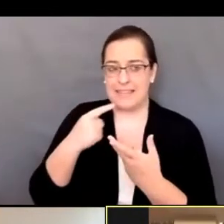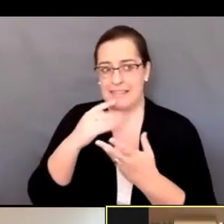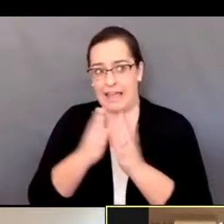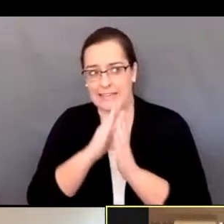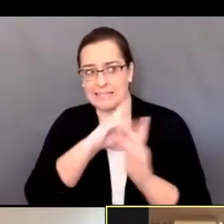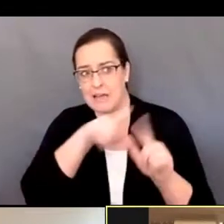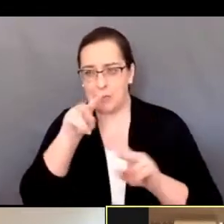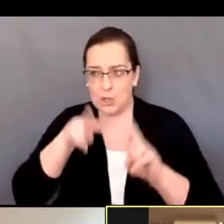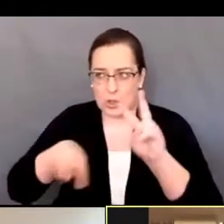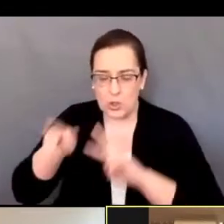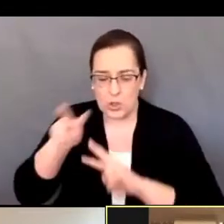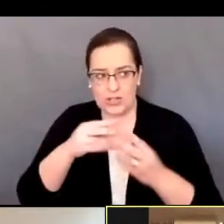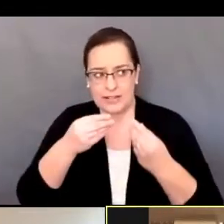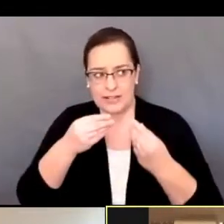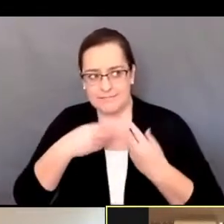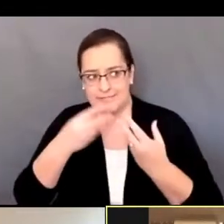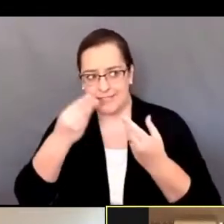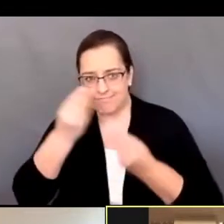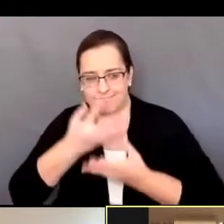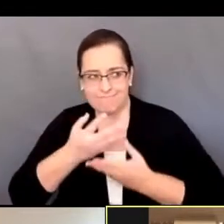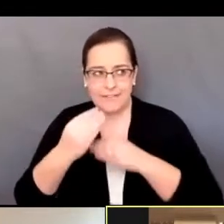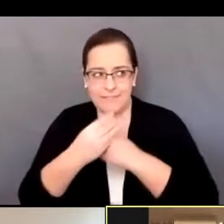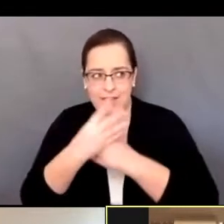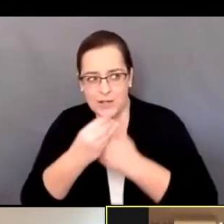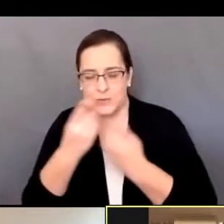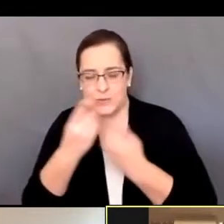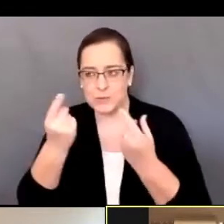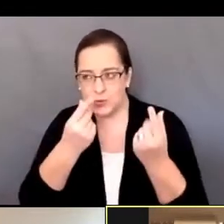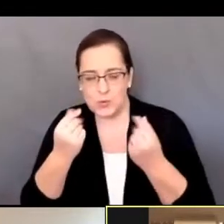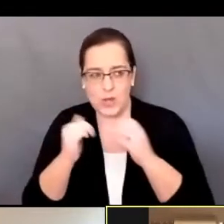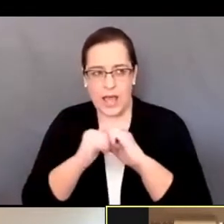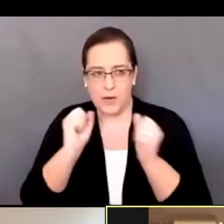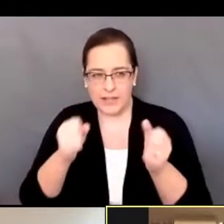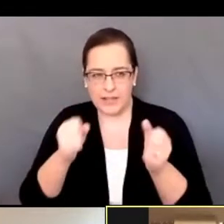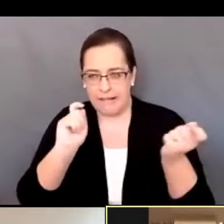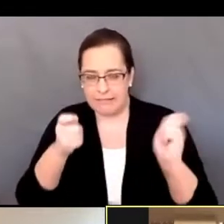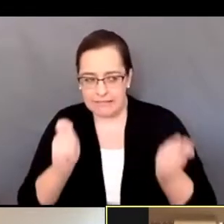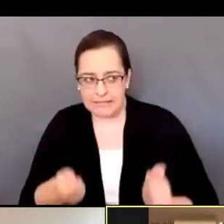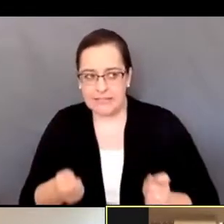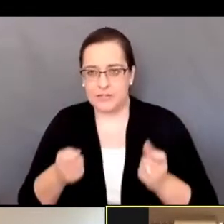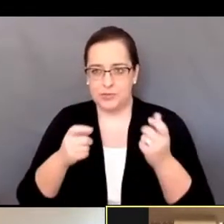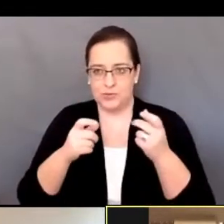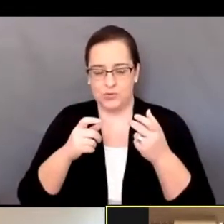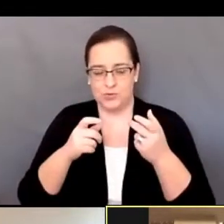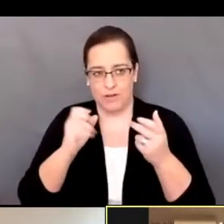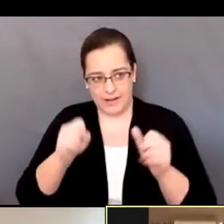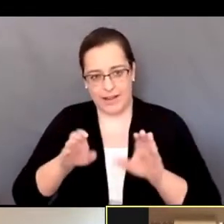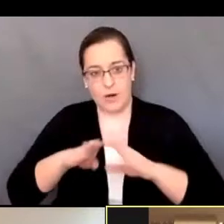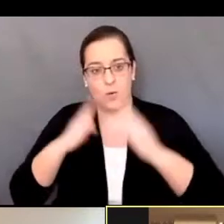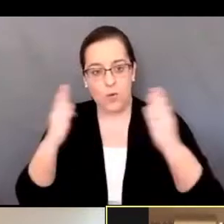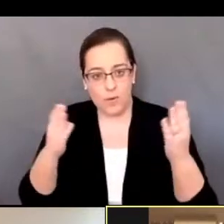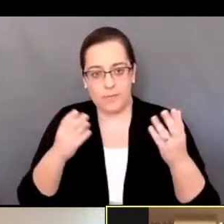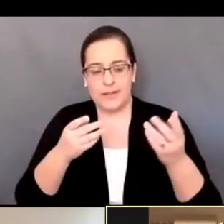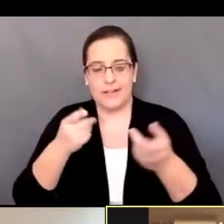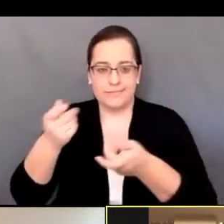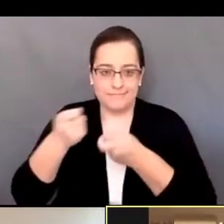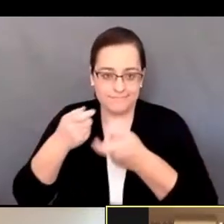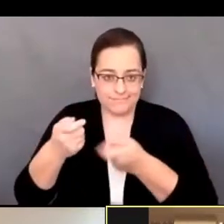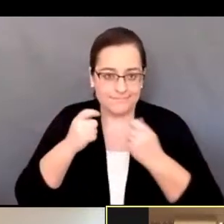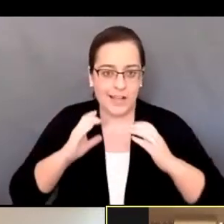and provide some recommendations on how they can best get working and get open, bringing in customers while